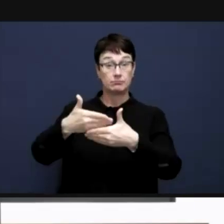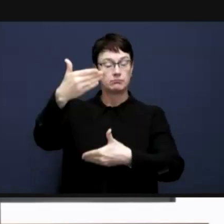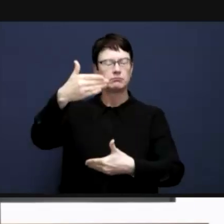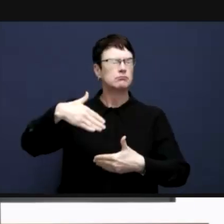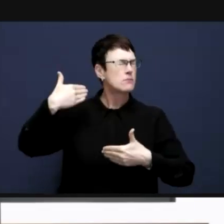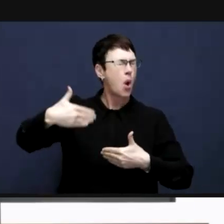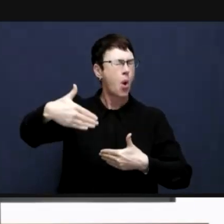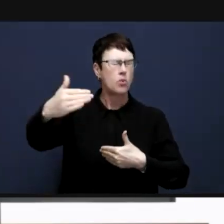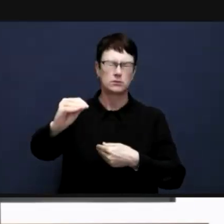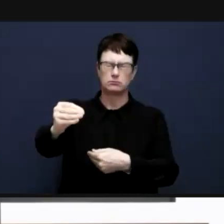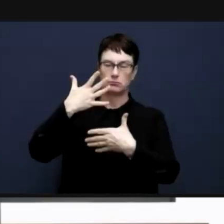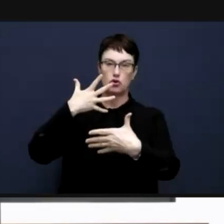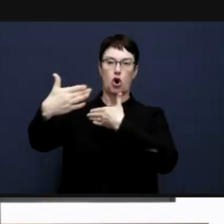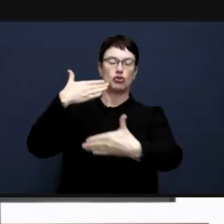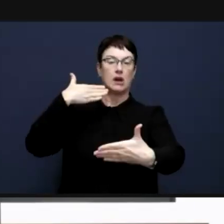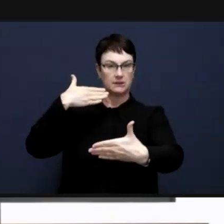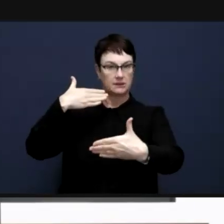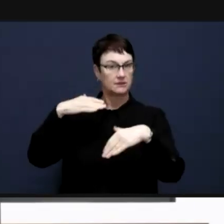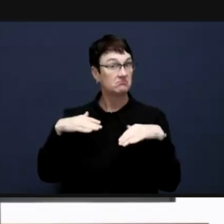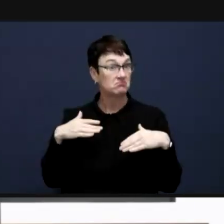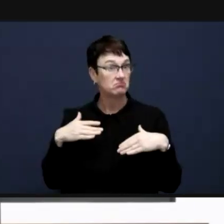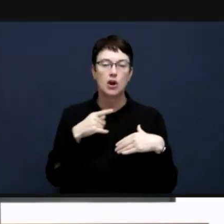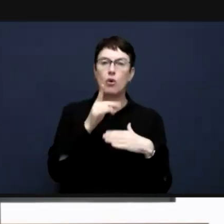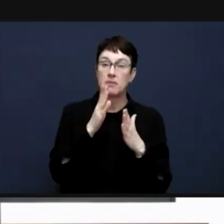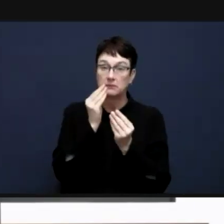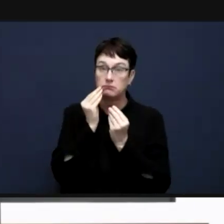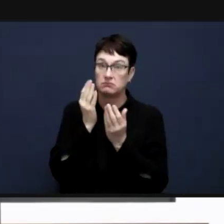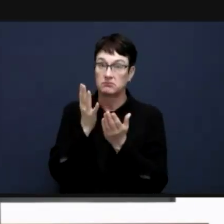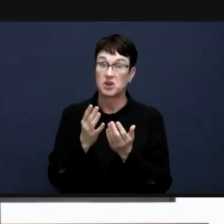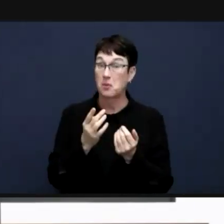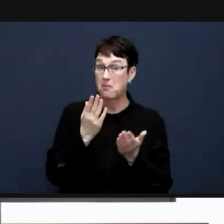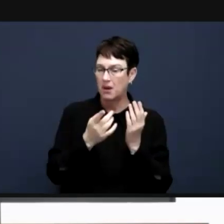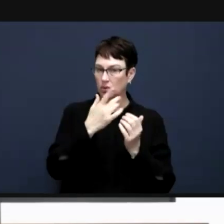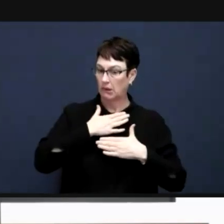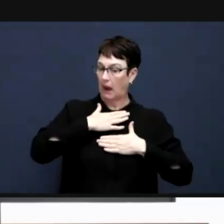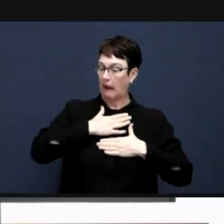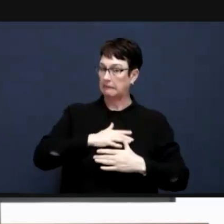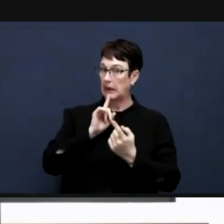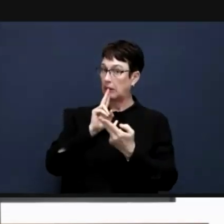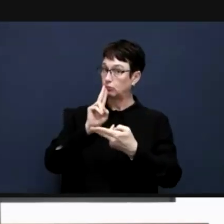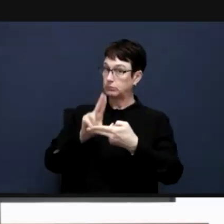to communicate that need, then it's up to the user to do that or not to do that, I think.